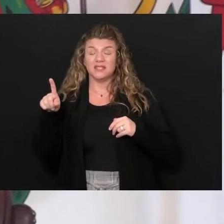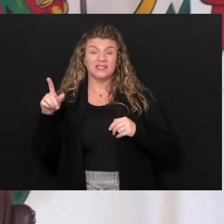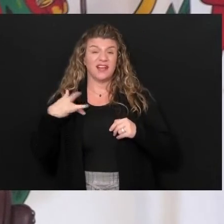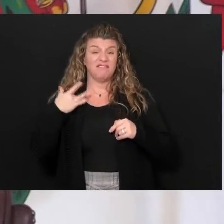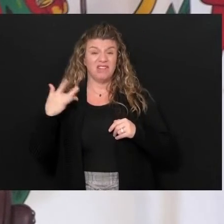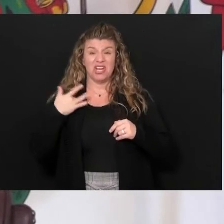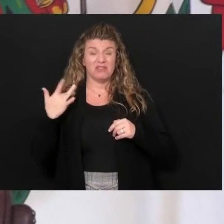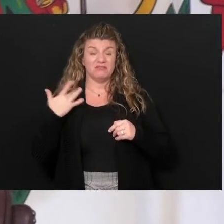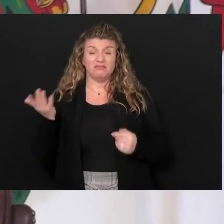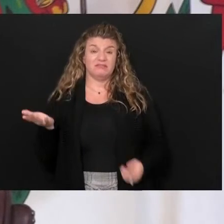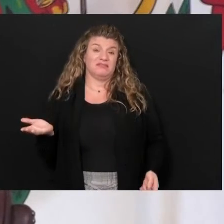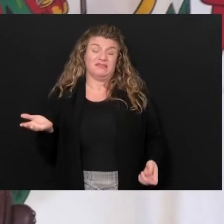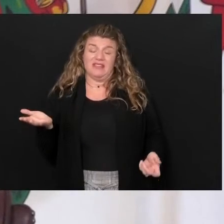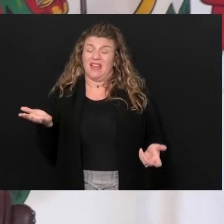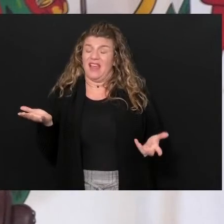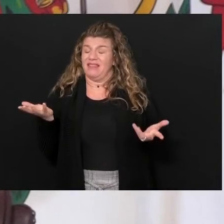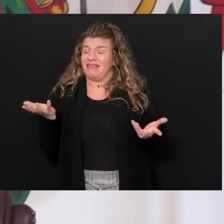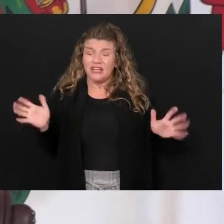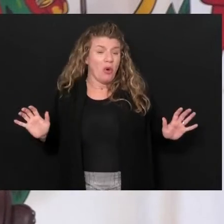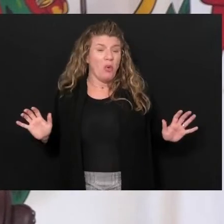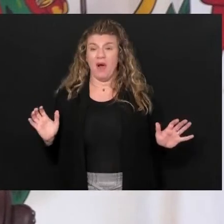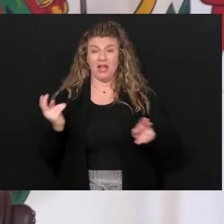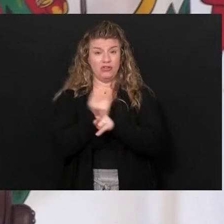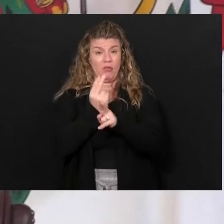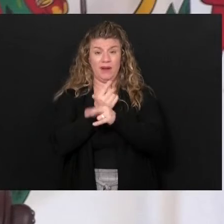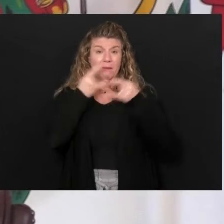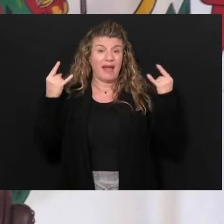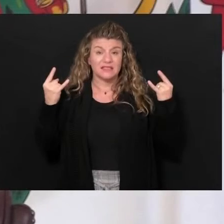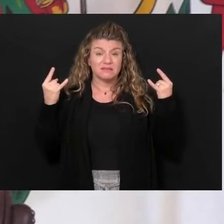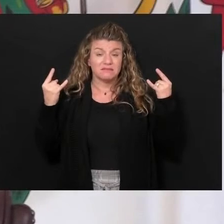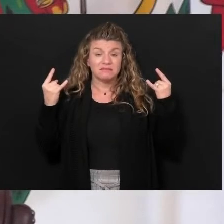are hell-bent against that,